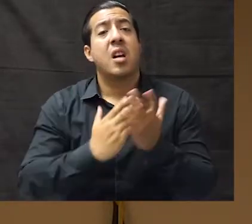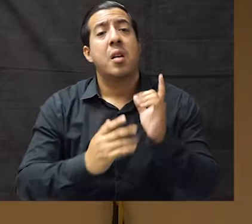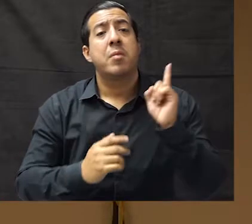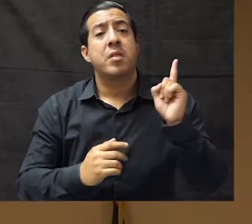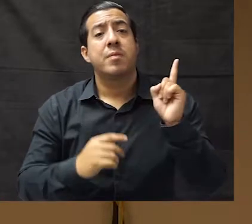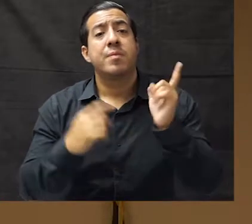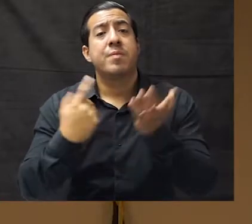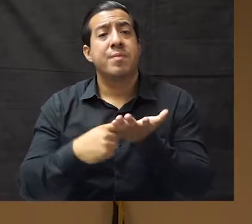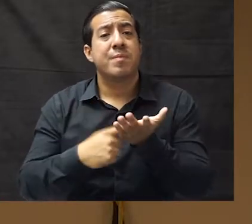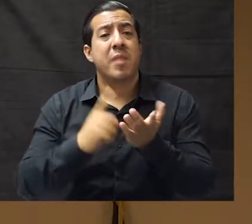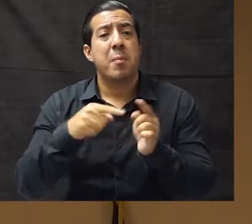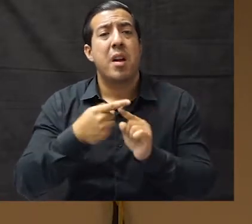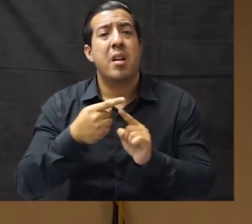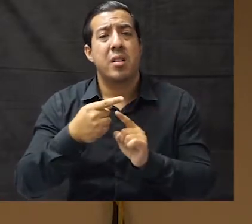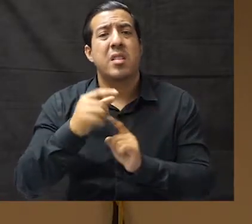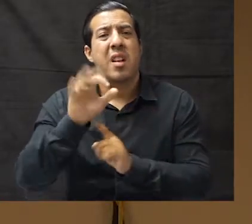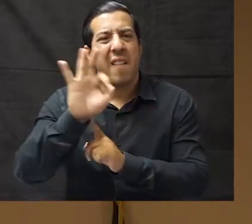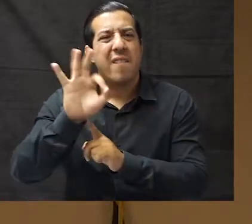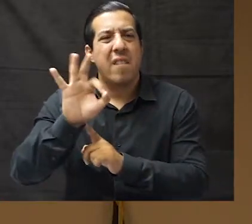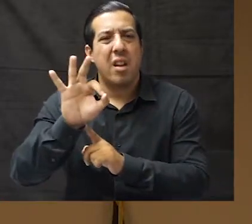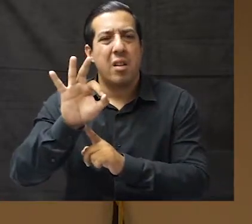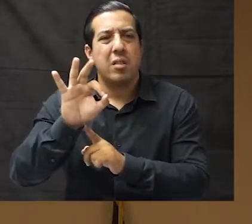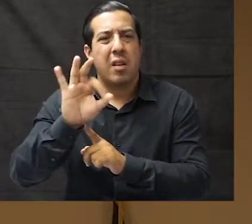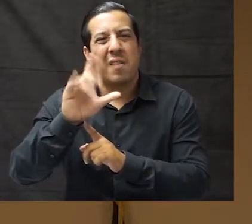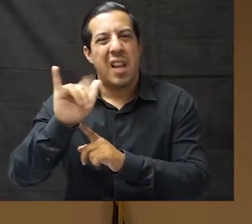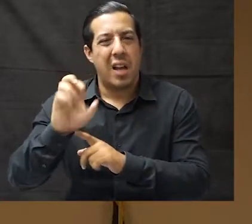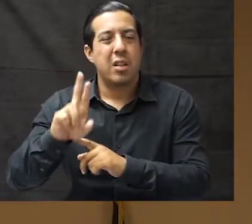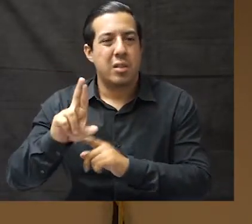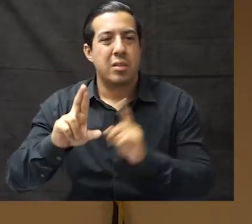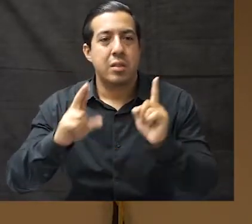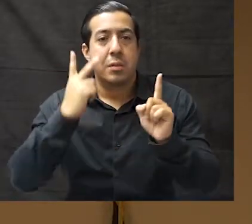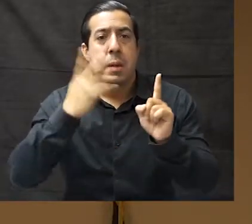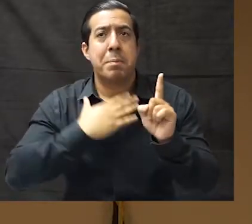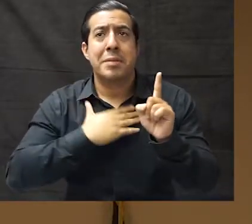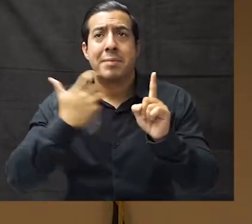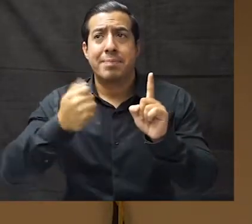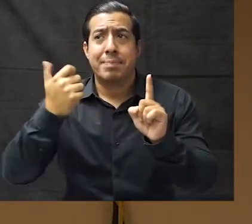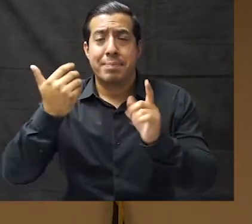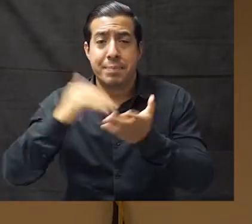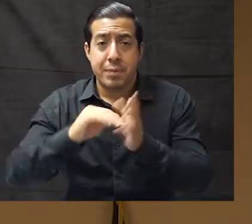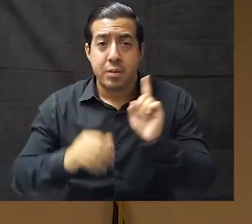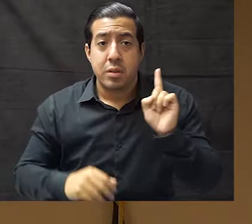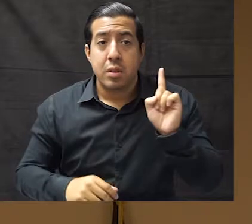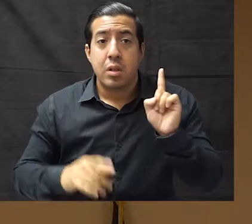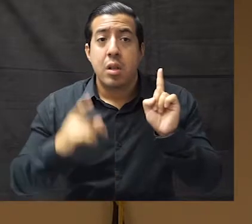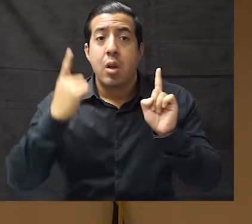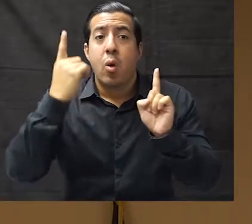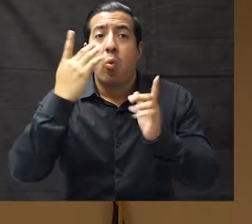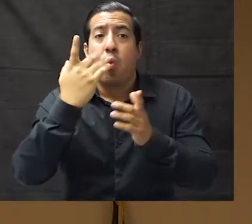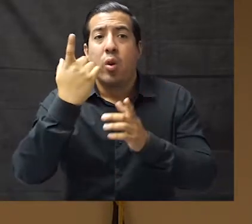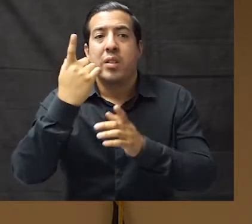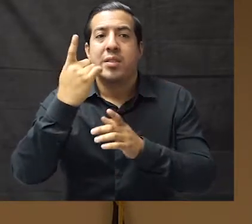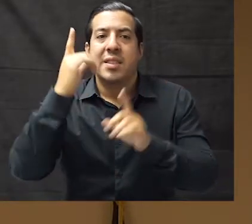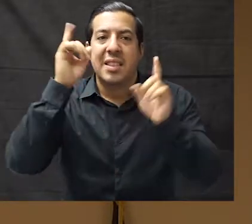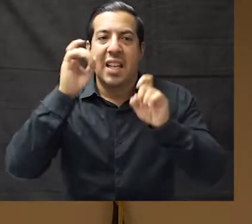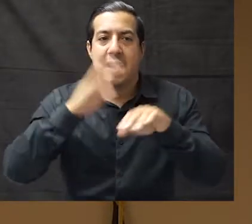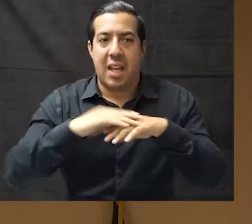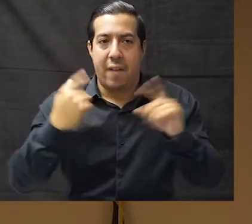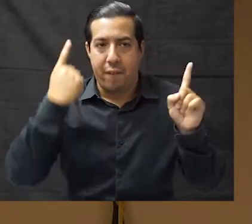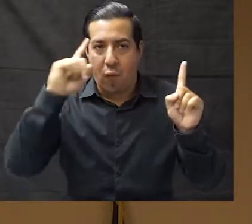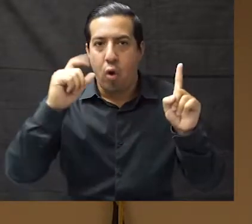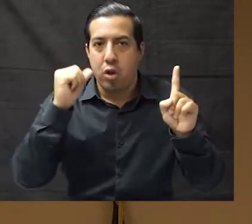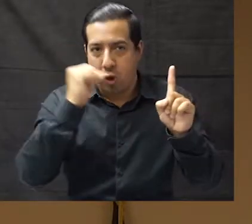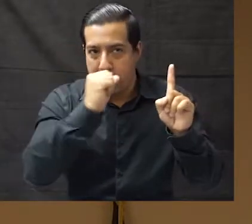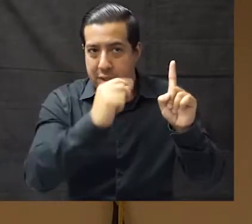they're looking for. But other things react with these field tests. So crack cocaine kind of reacts with it. Procaine, which